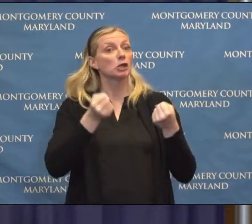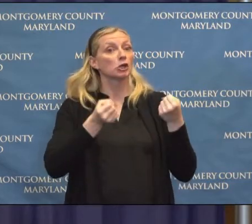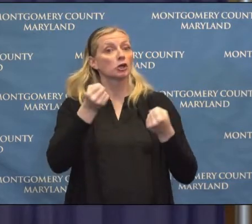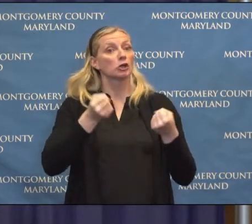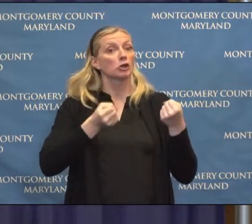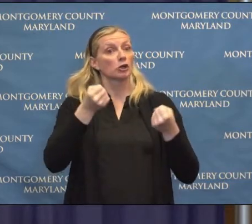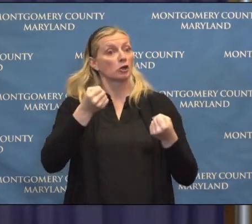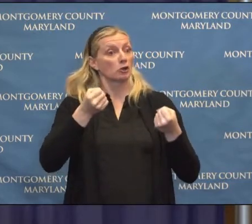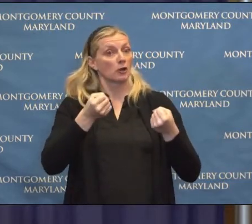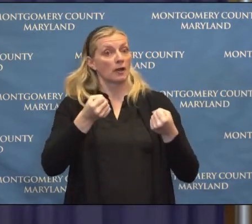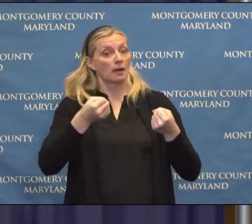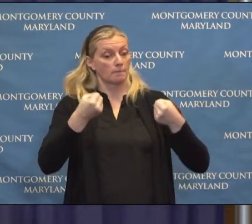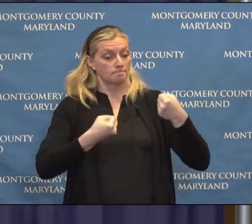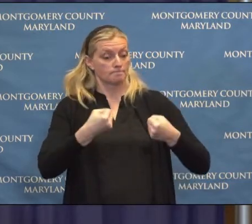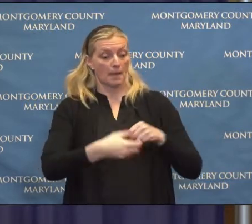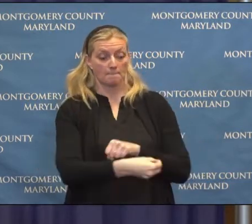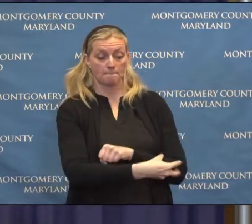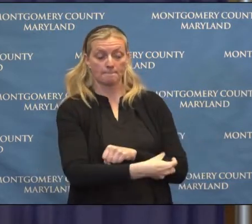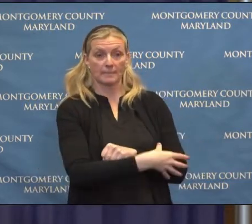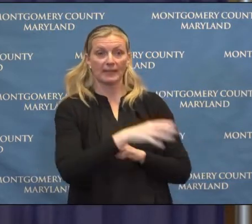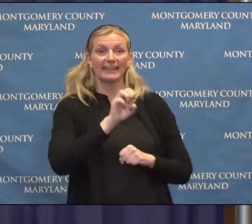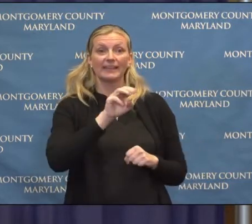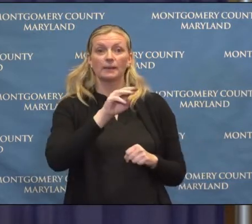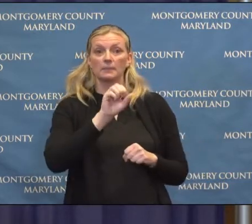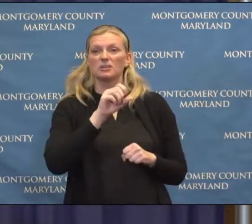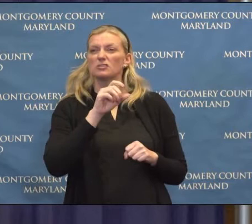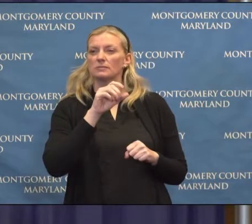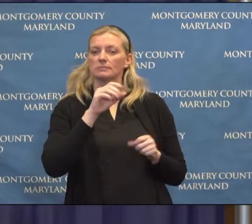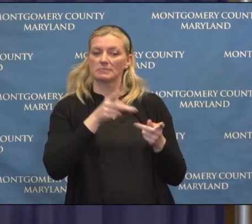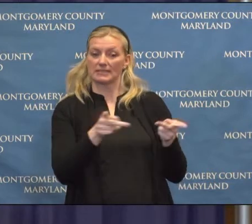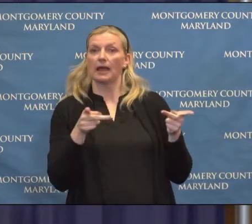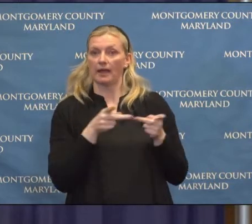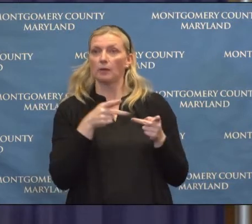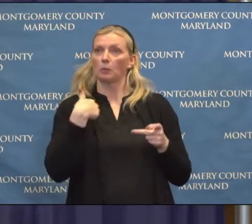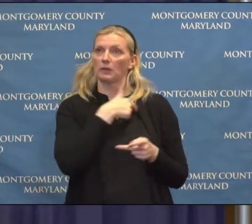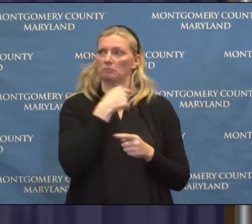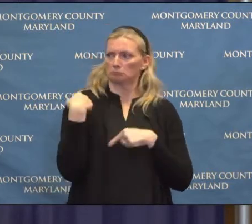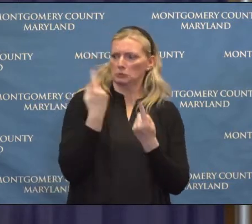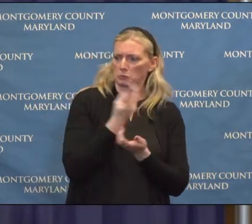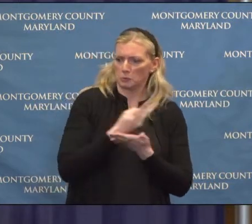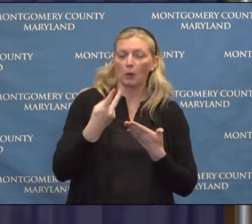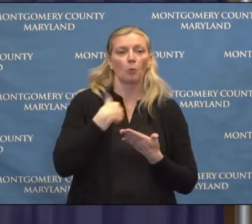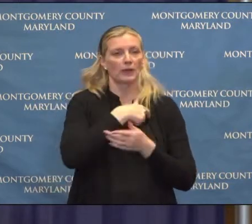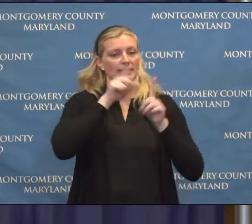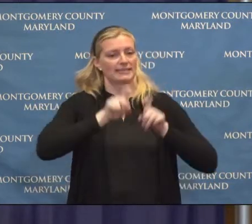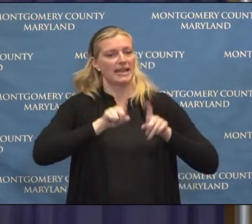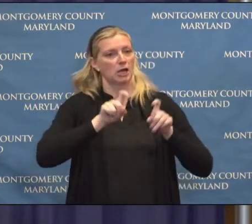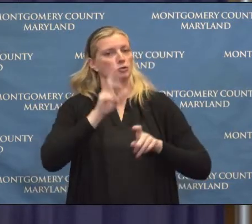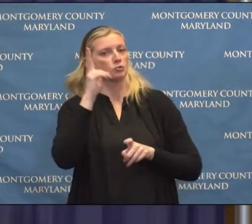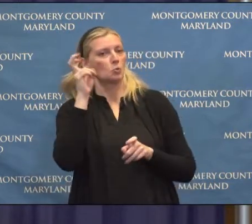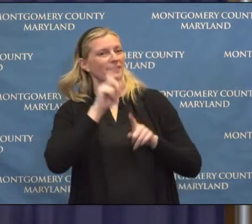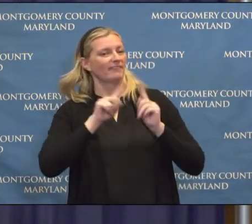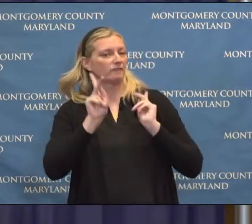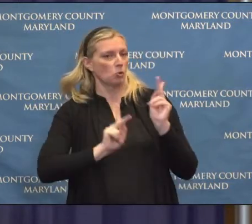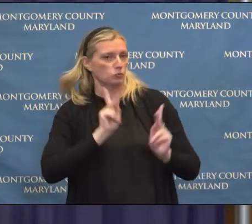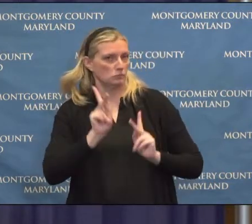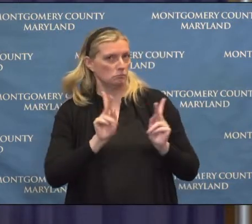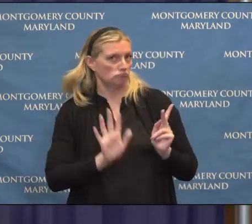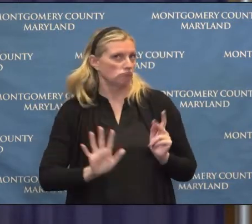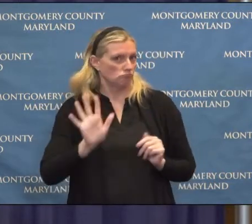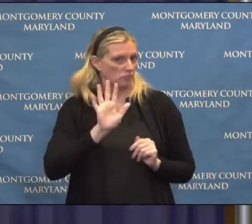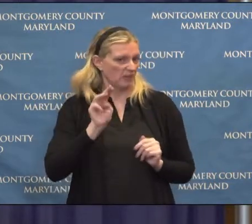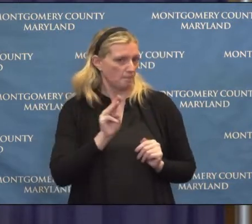White Oak. We've now conducted 2 weeks of testing where we have tested over 200 individuals across the county